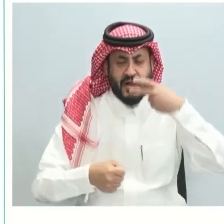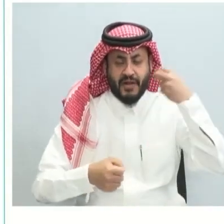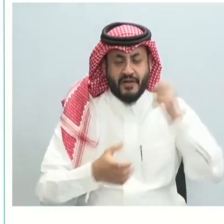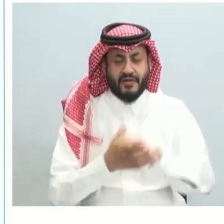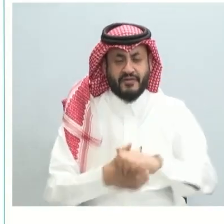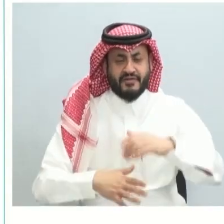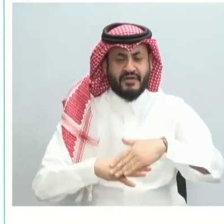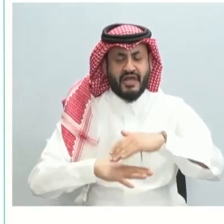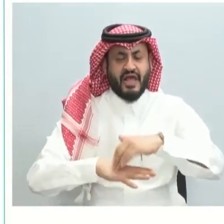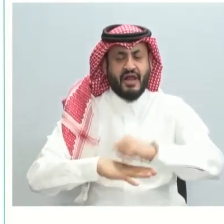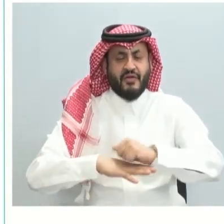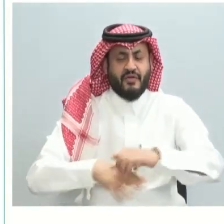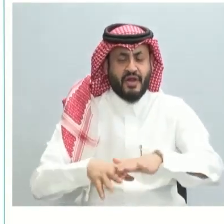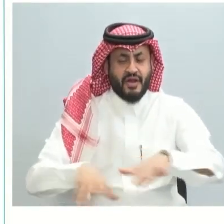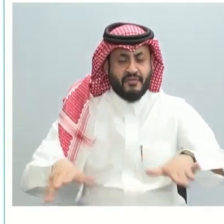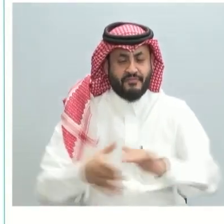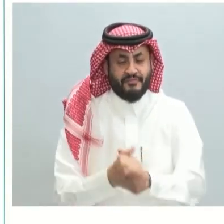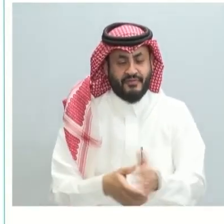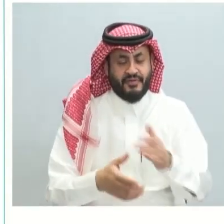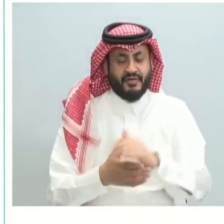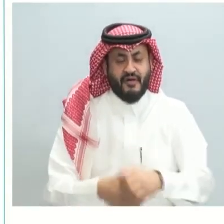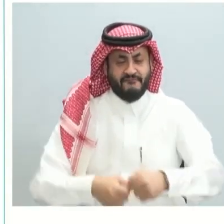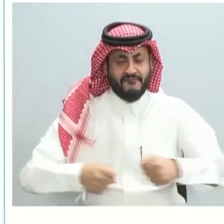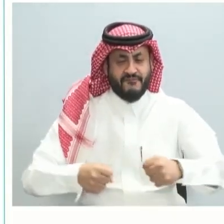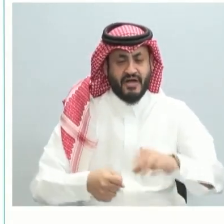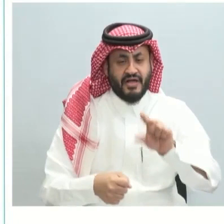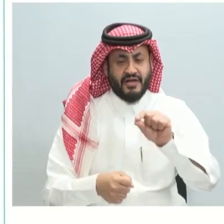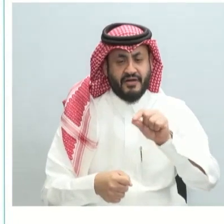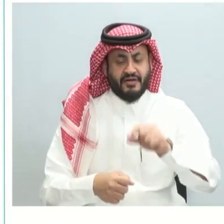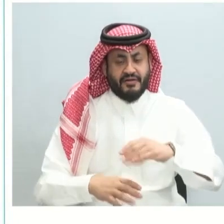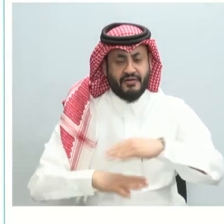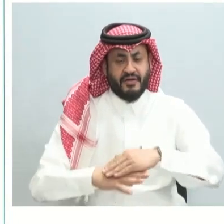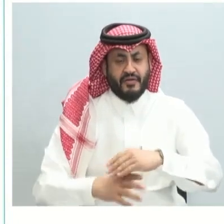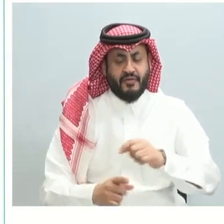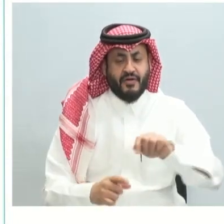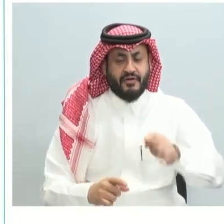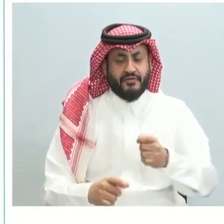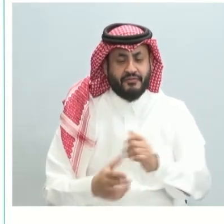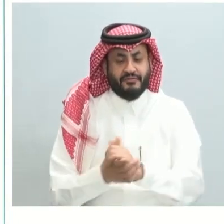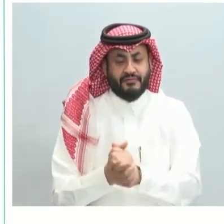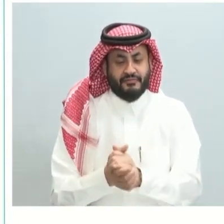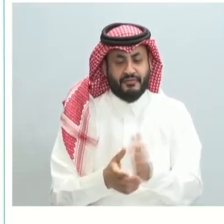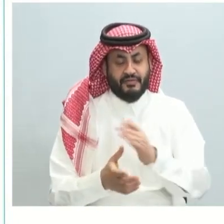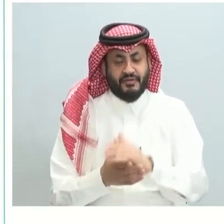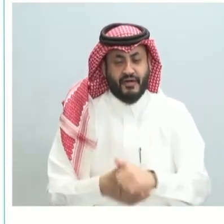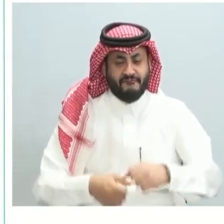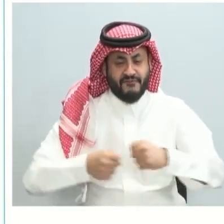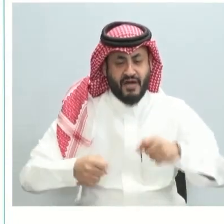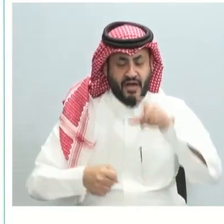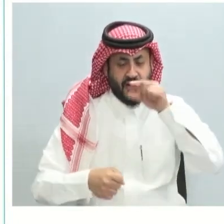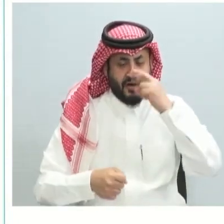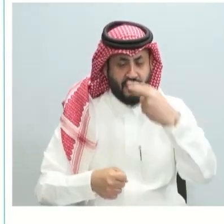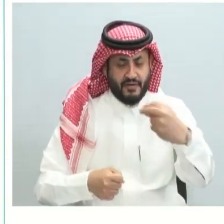mat. A fat hen sat on a pin. A fat fox sat in a